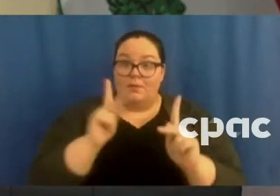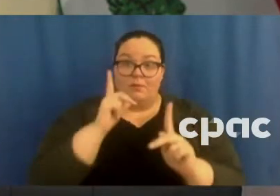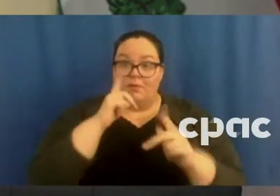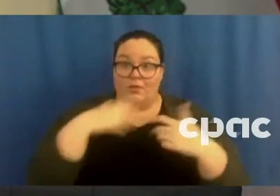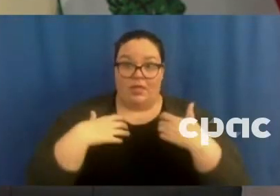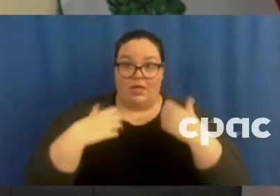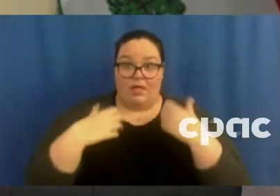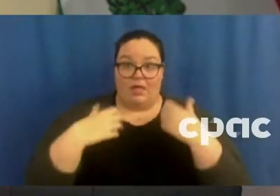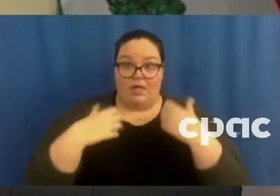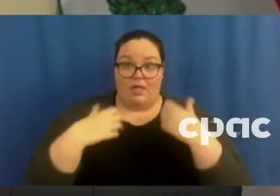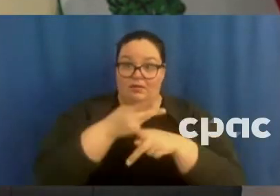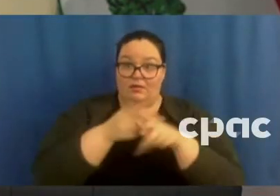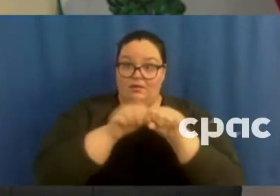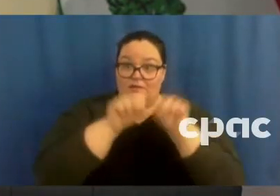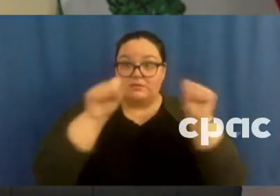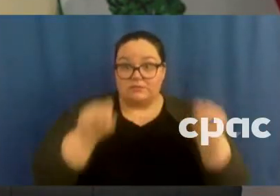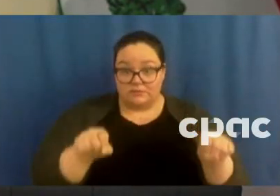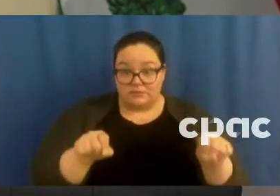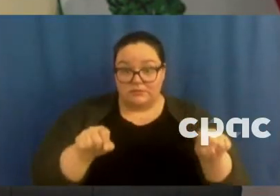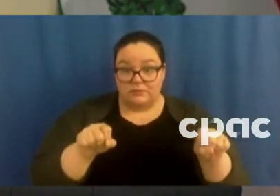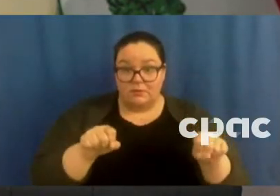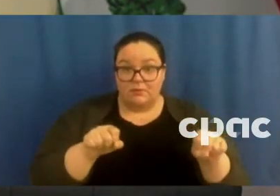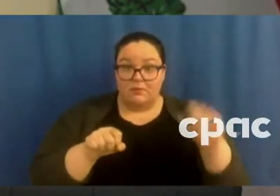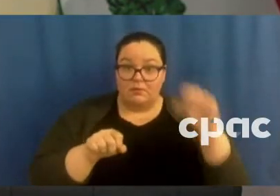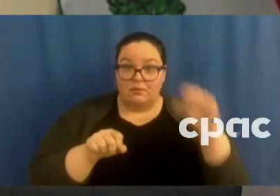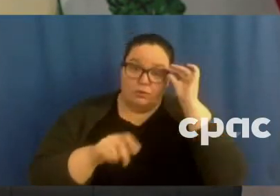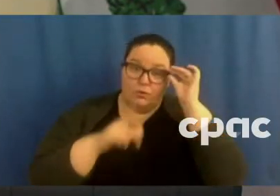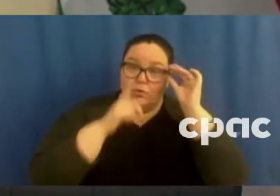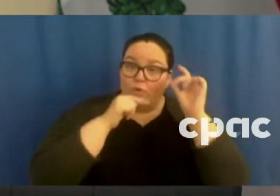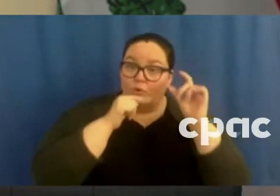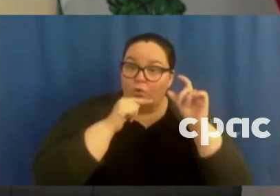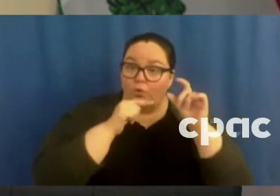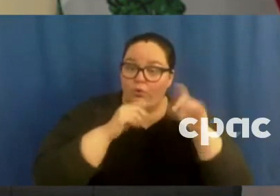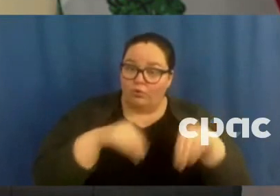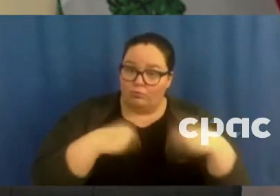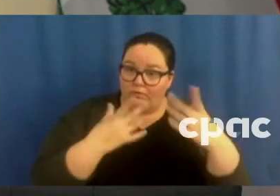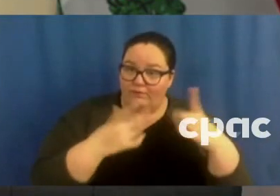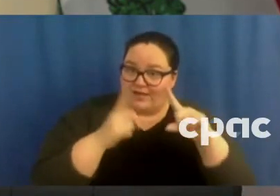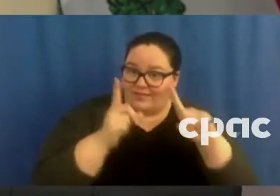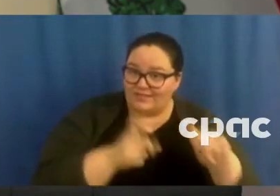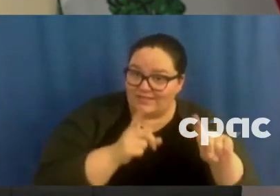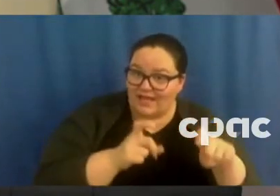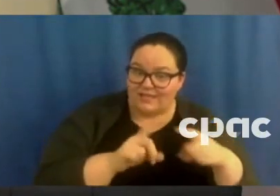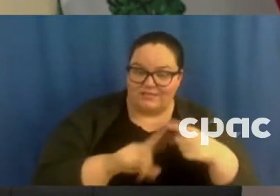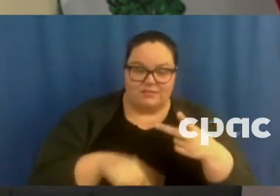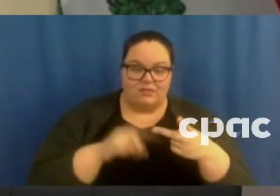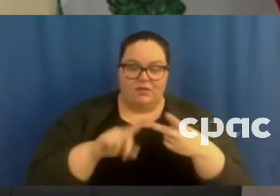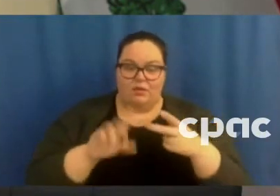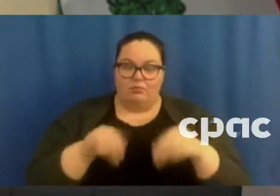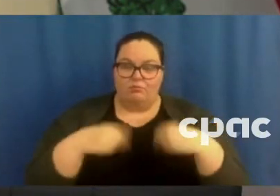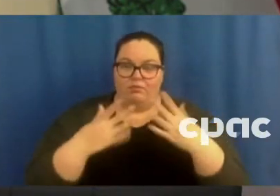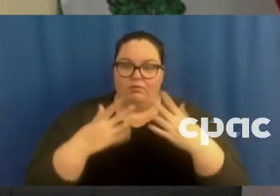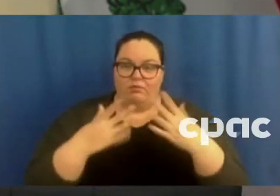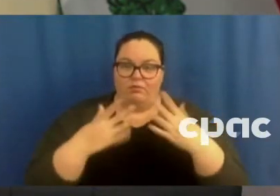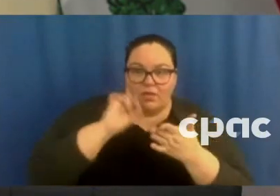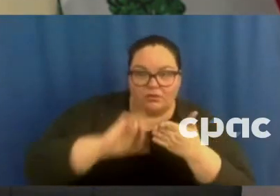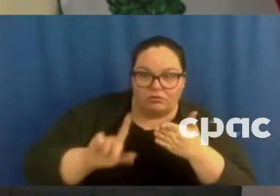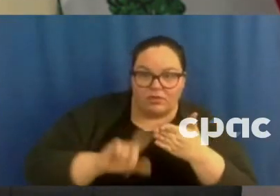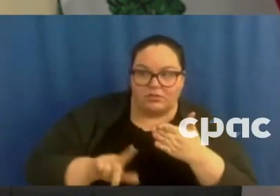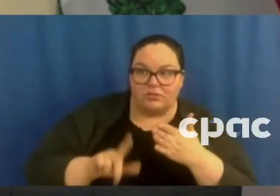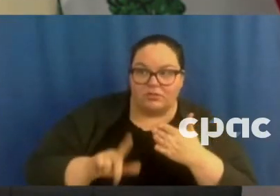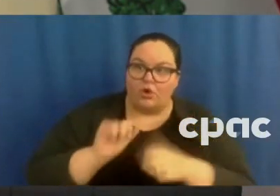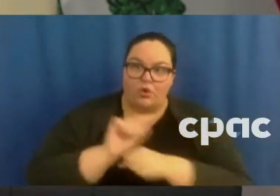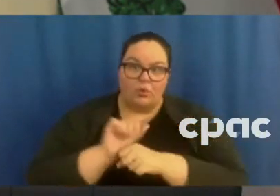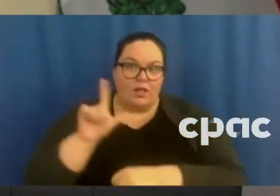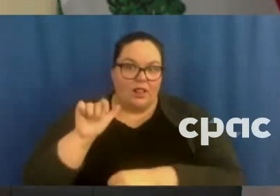here, be they those who are doing the testing, those doing the contact tracing, those working in the lab, really are